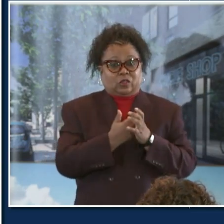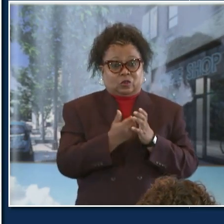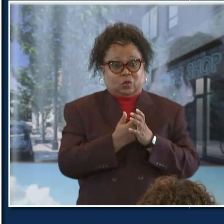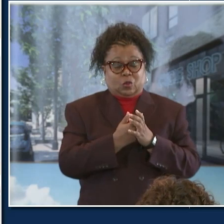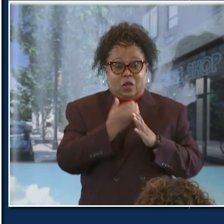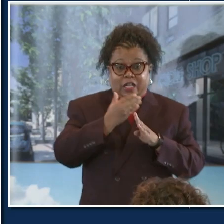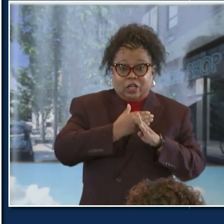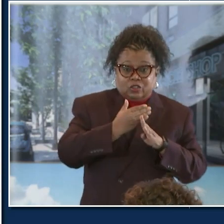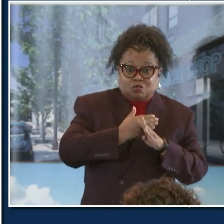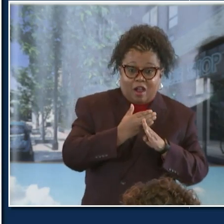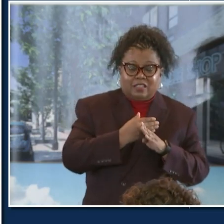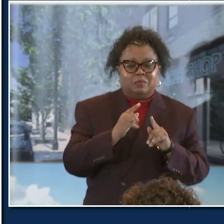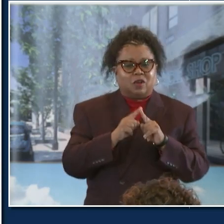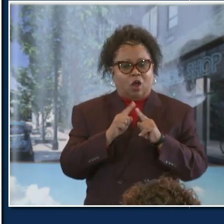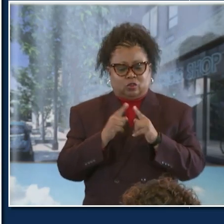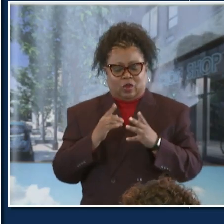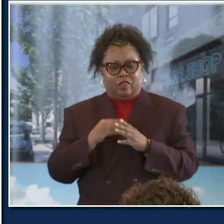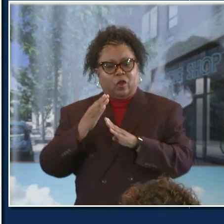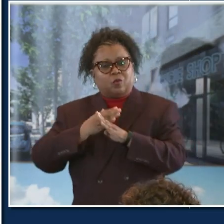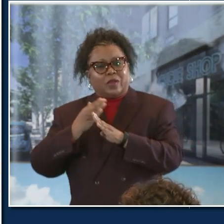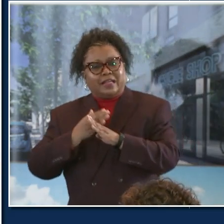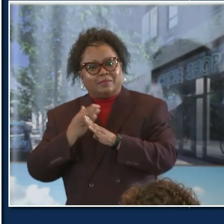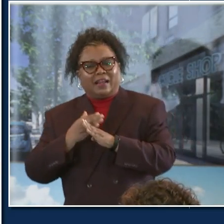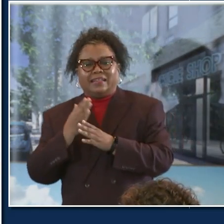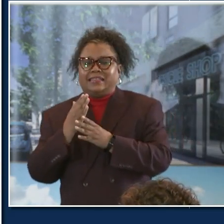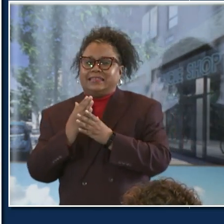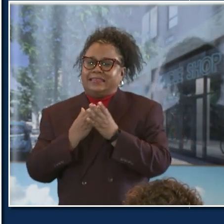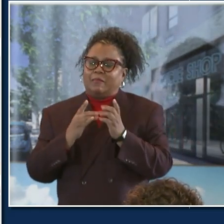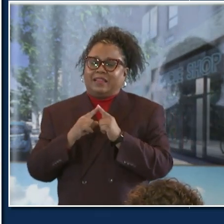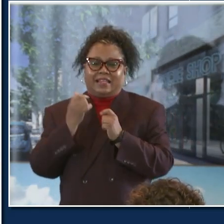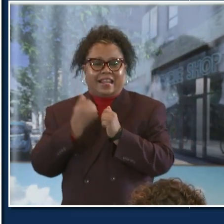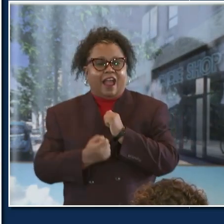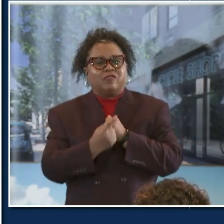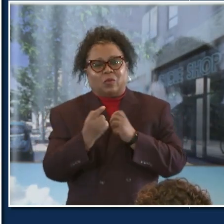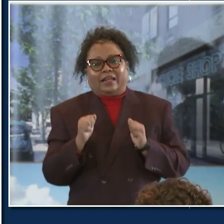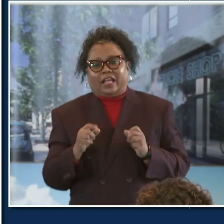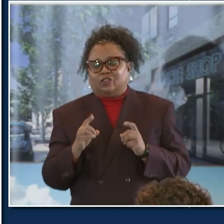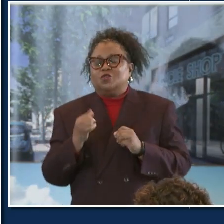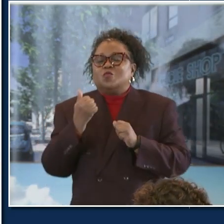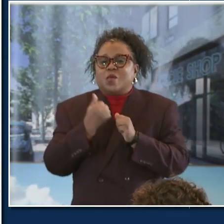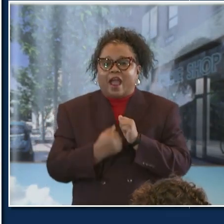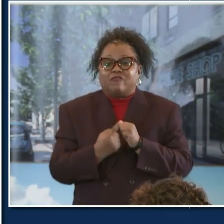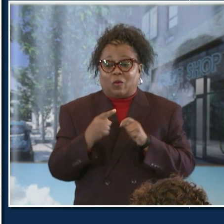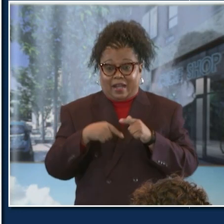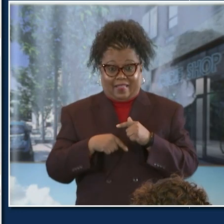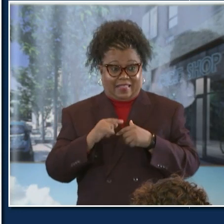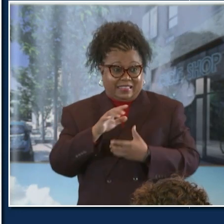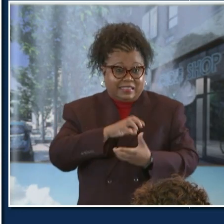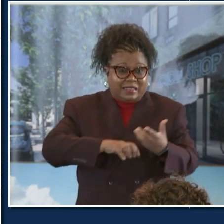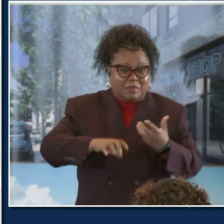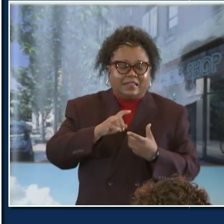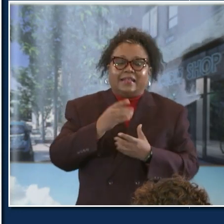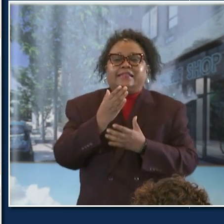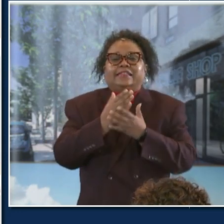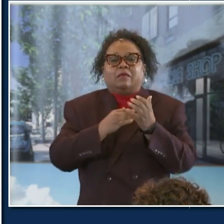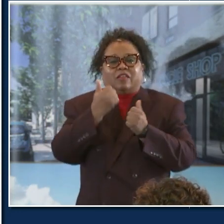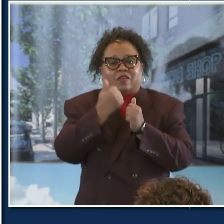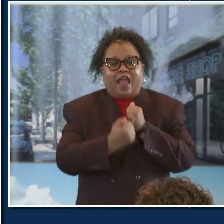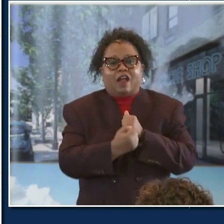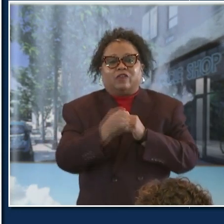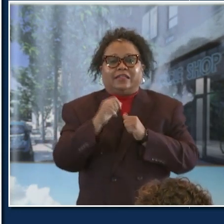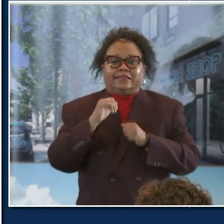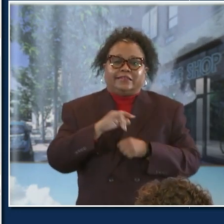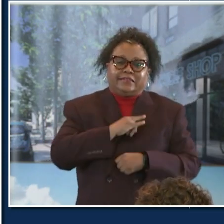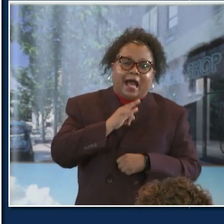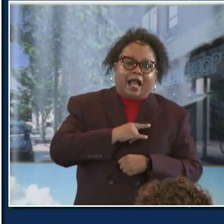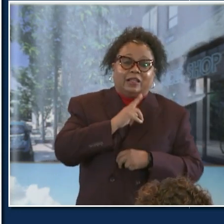new construction, but also the rehabilitation, because there's something that everyone can do. Everyone in this mix, there is something for every